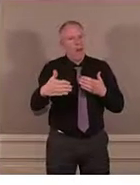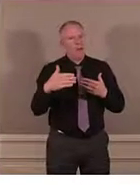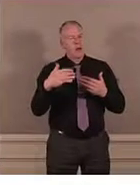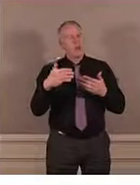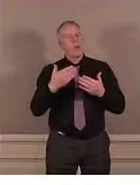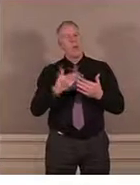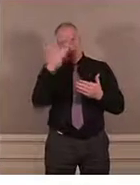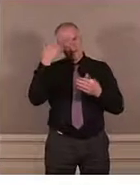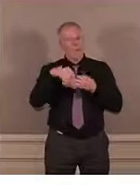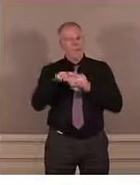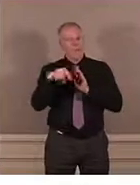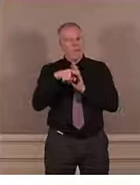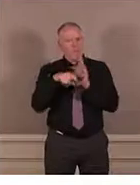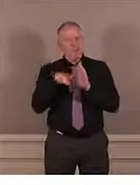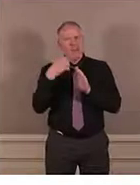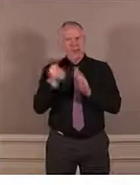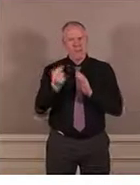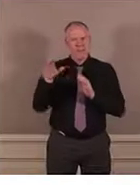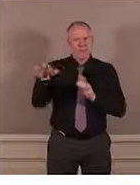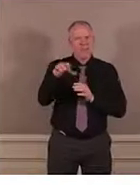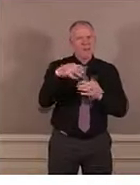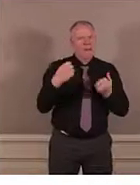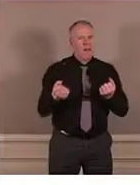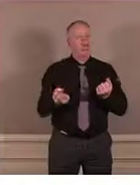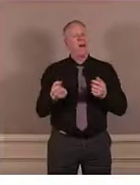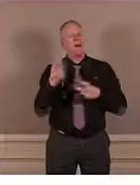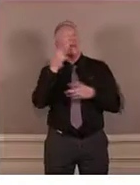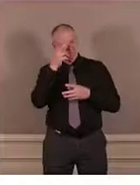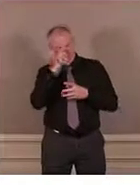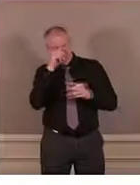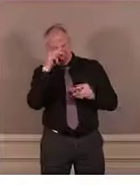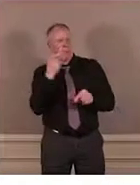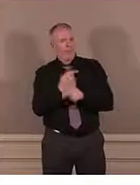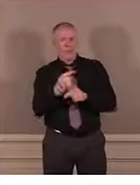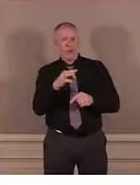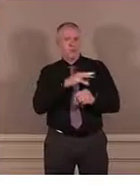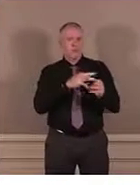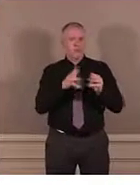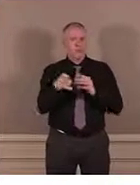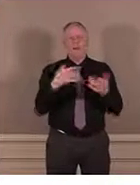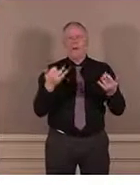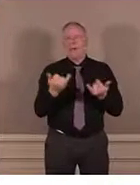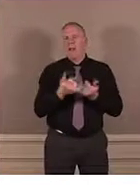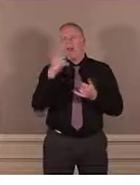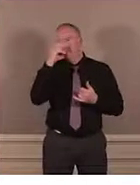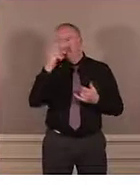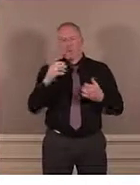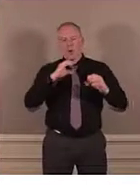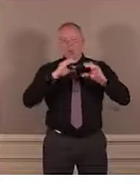management policies. And we did see examples of good practice that included things like